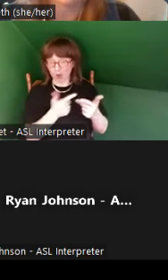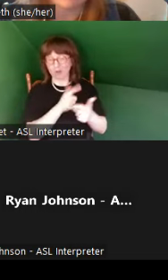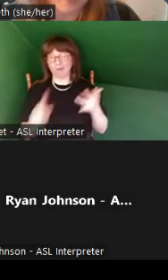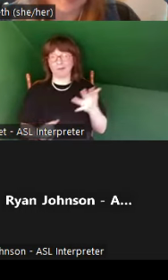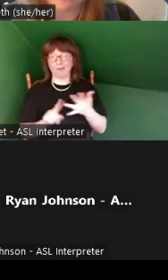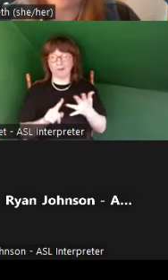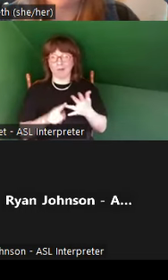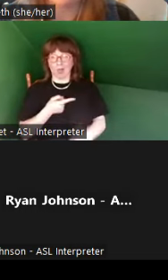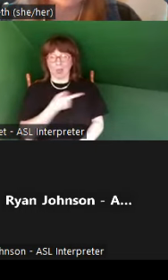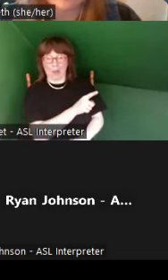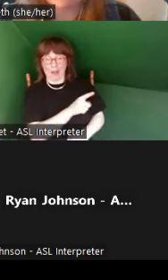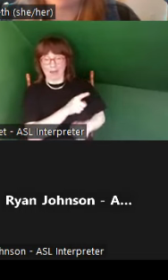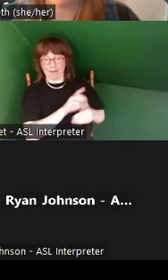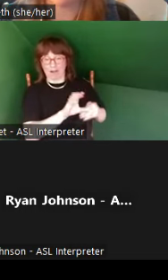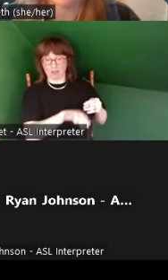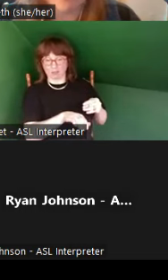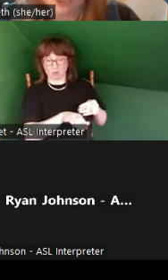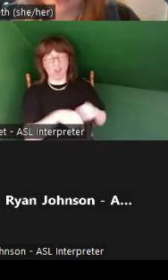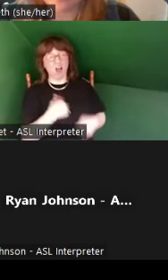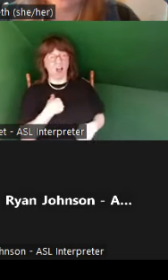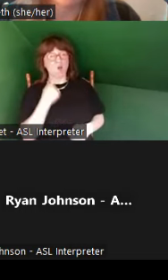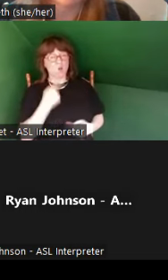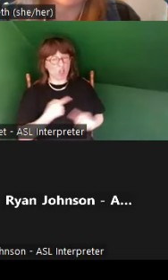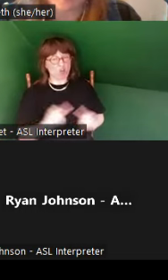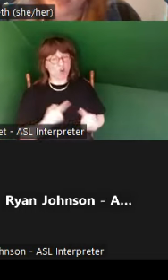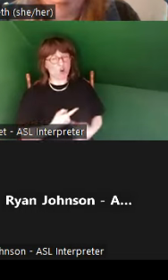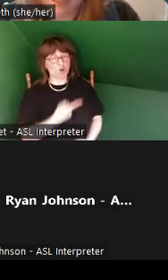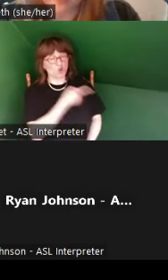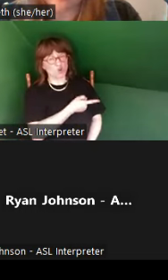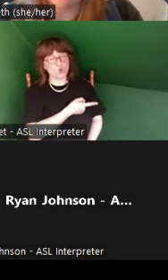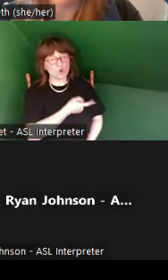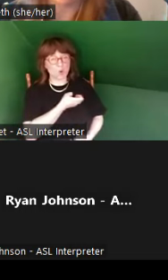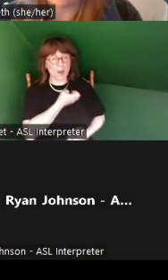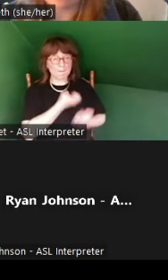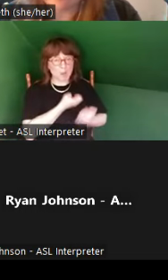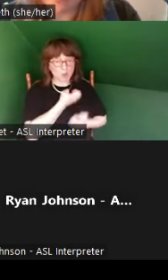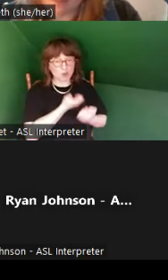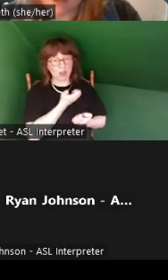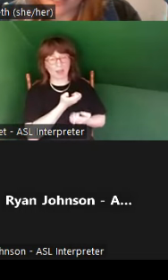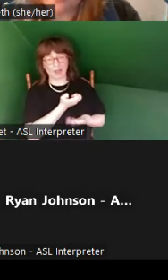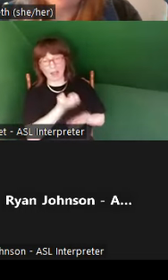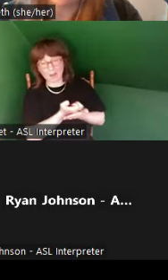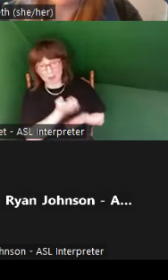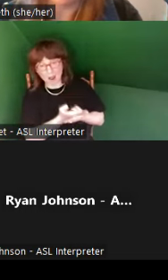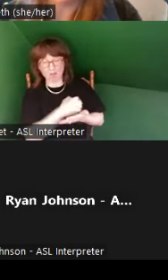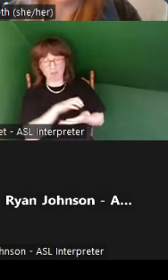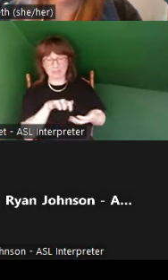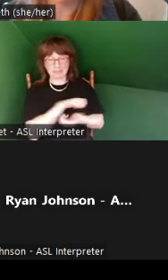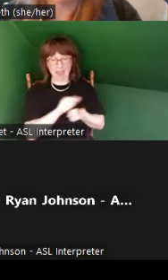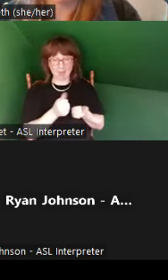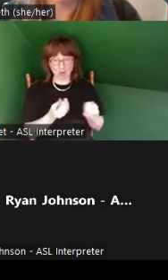consequences. So threatening to hurt the offender emotionally or economically, damage their property.